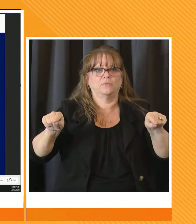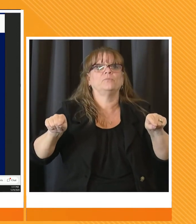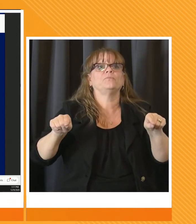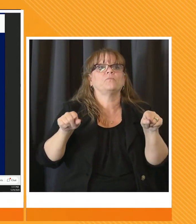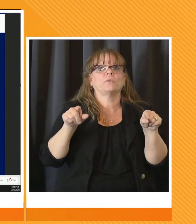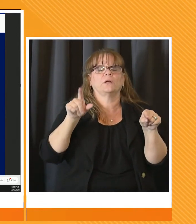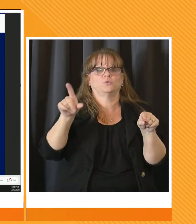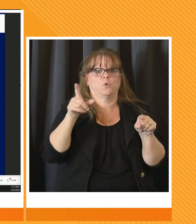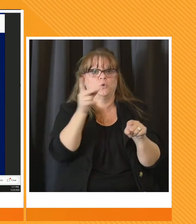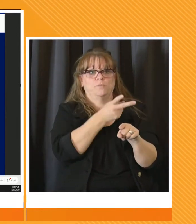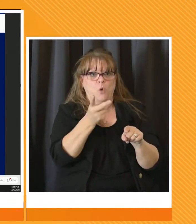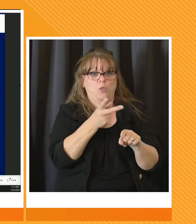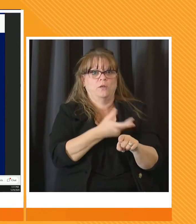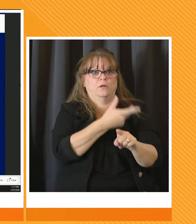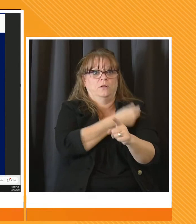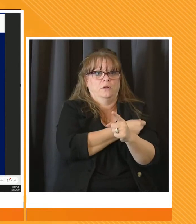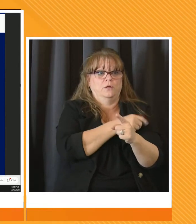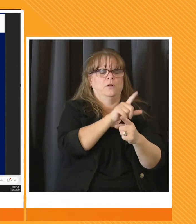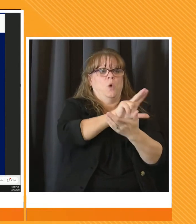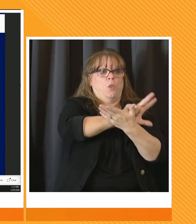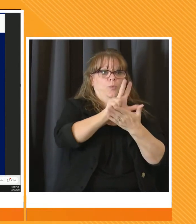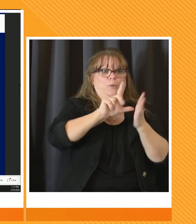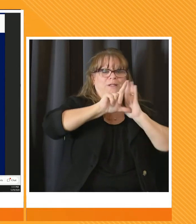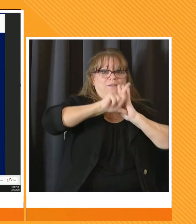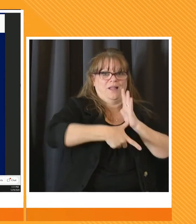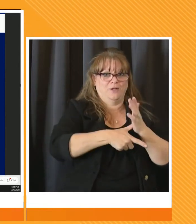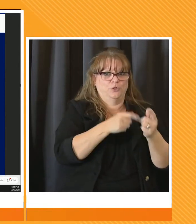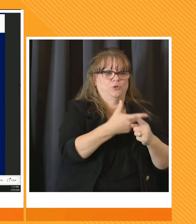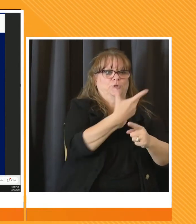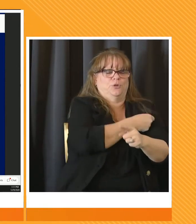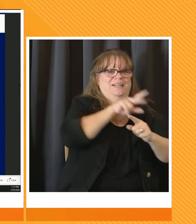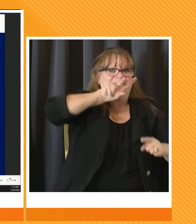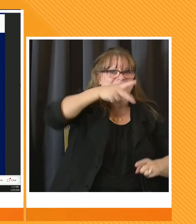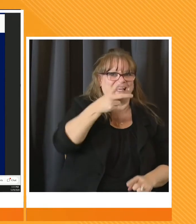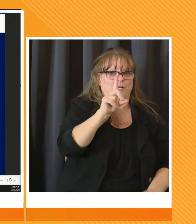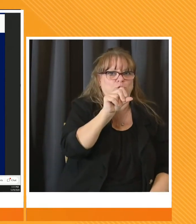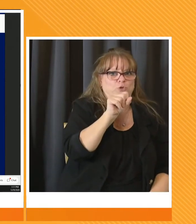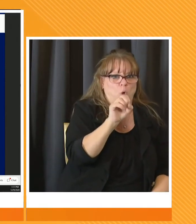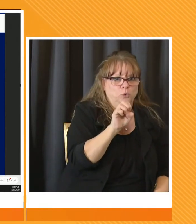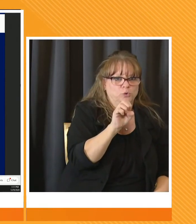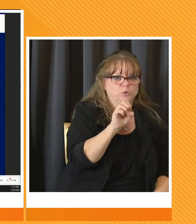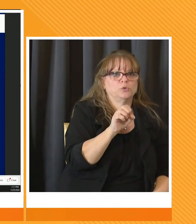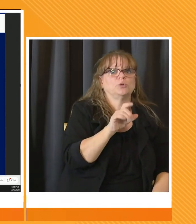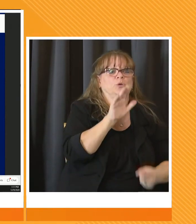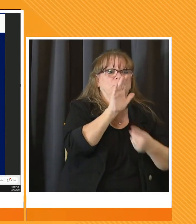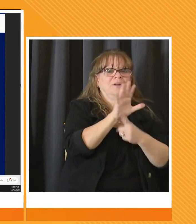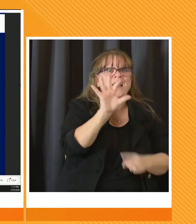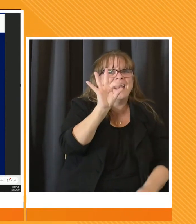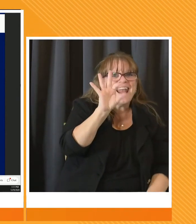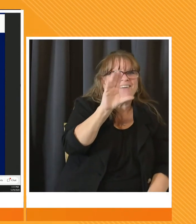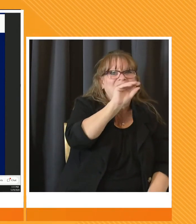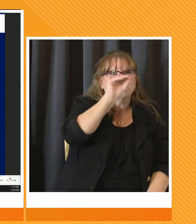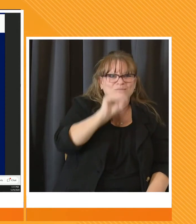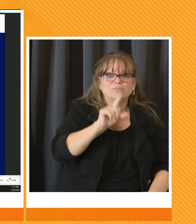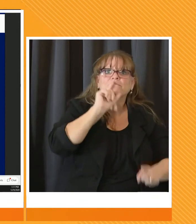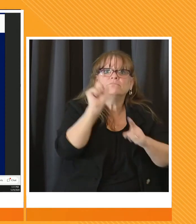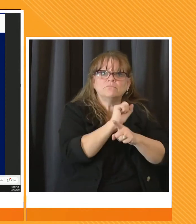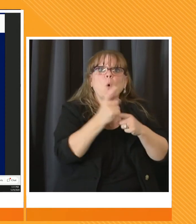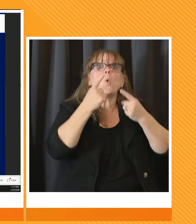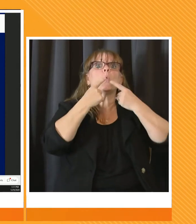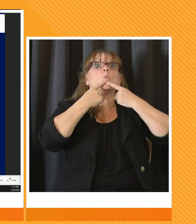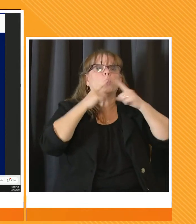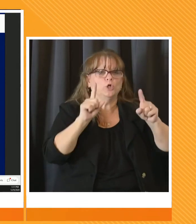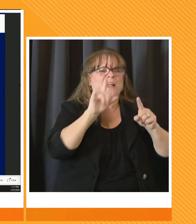anticipate receiving first, which will be in mid-December. Moderna is also a 2-dose